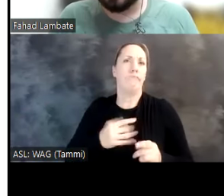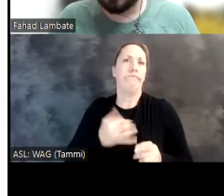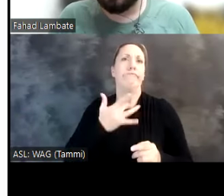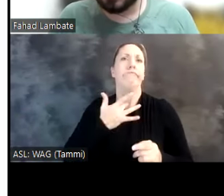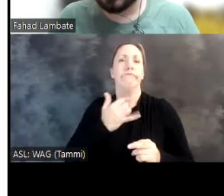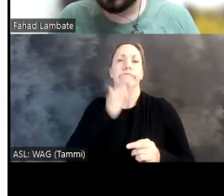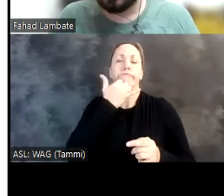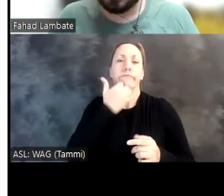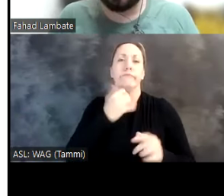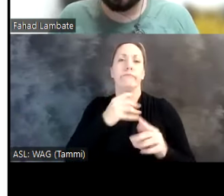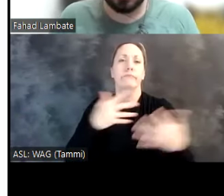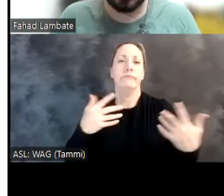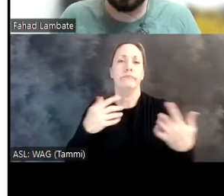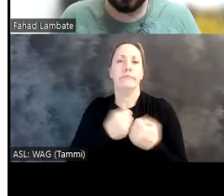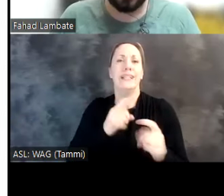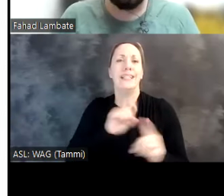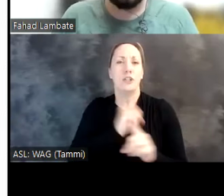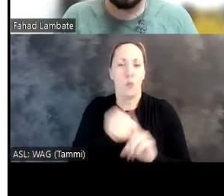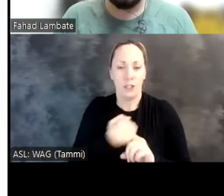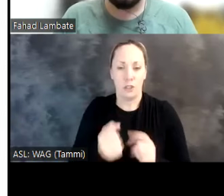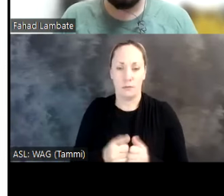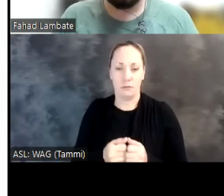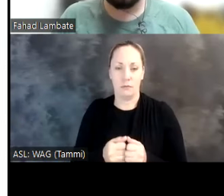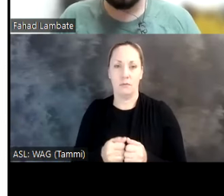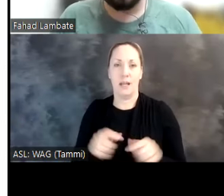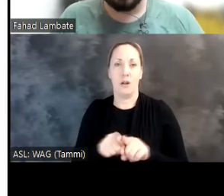it benefits power users as well.